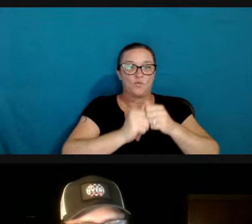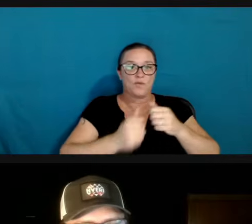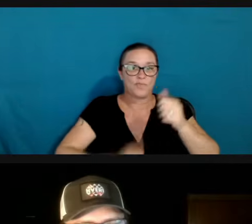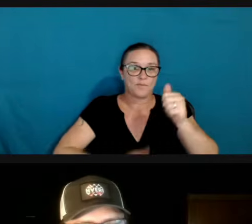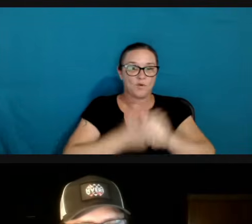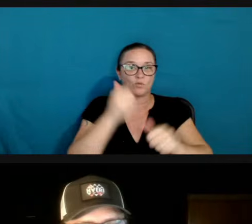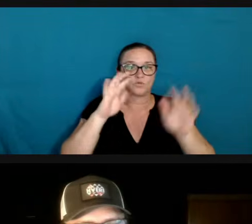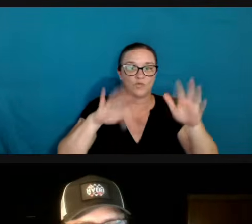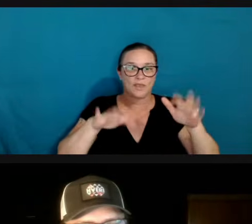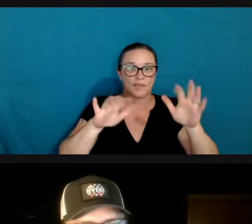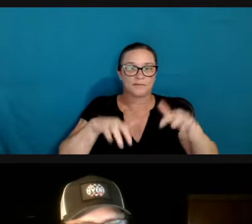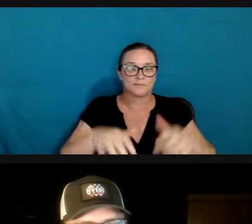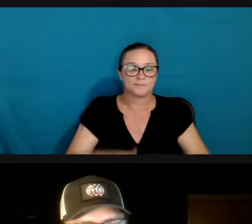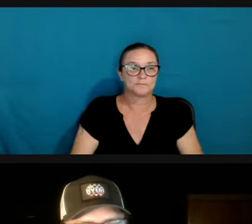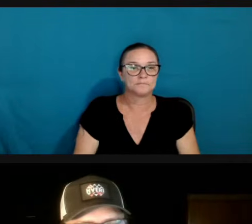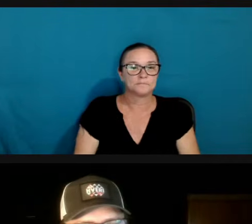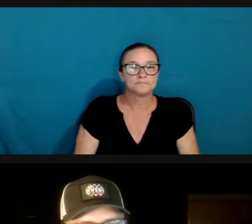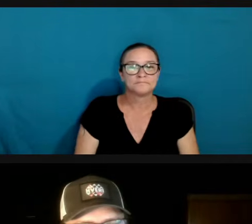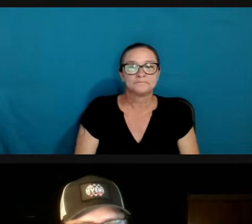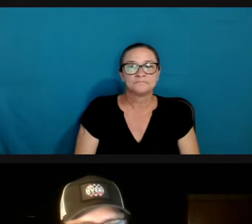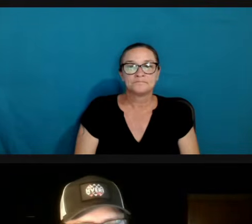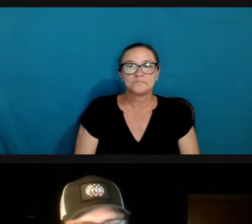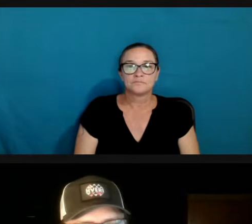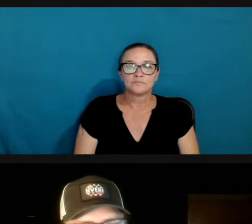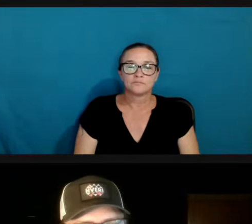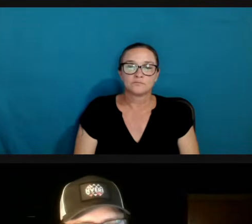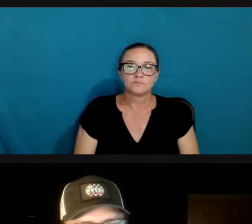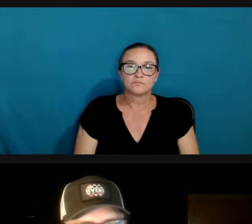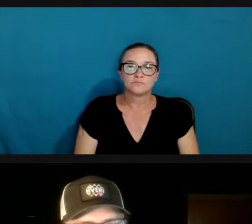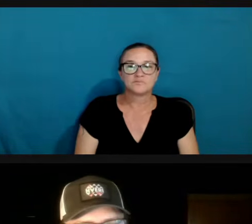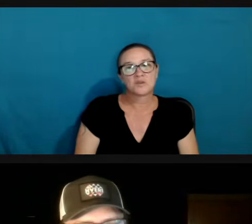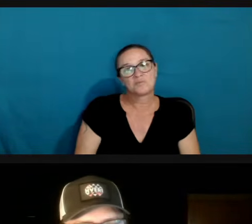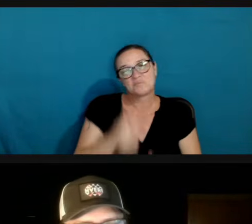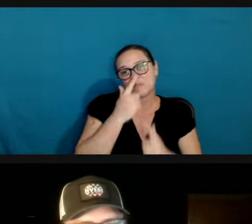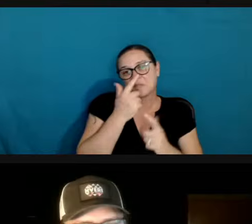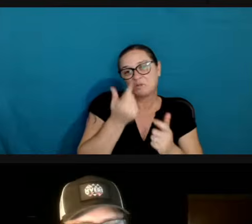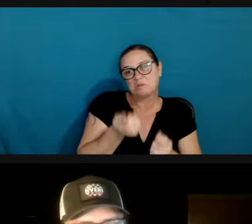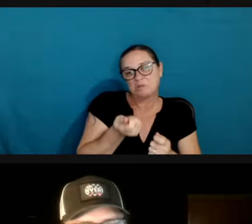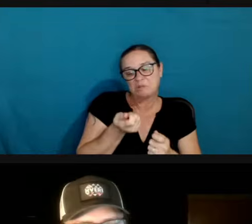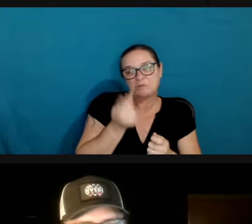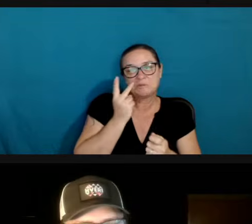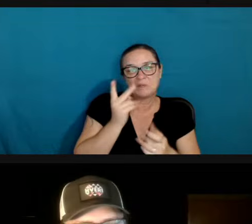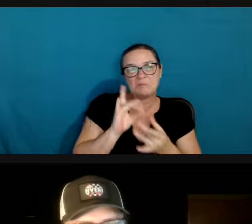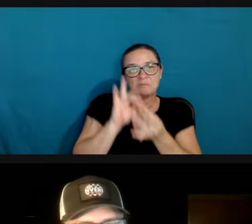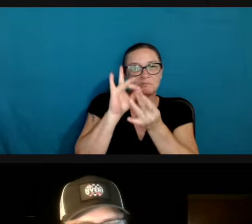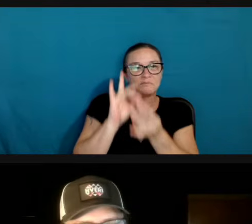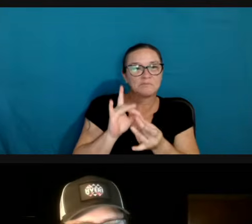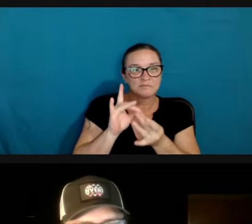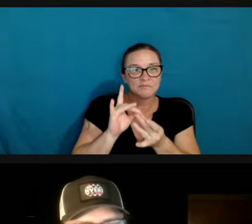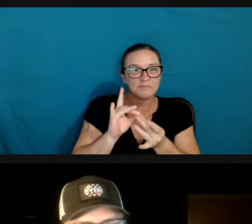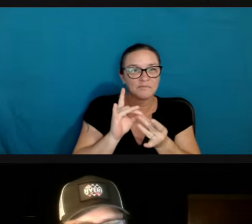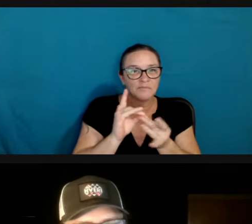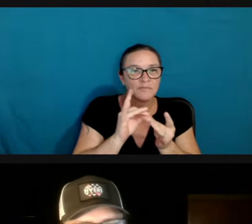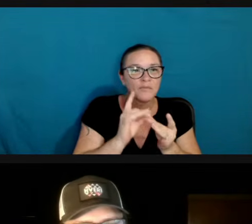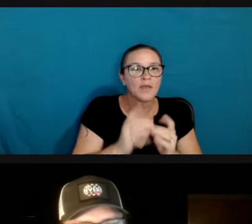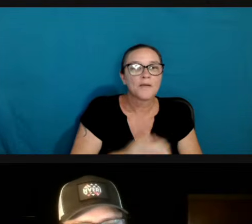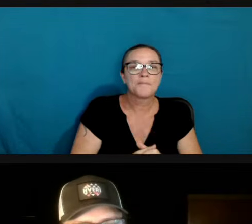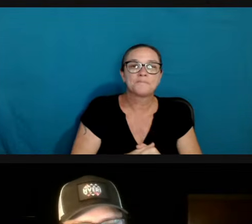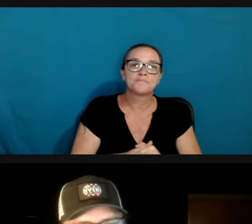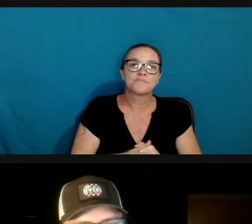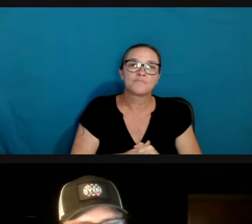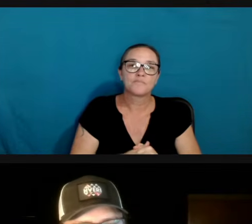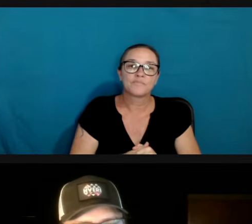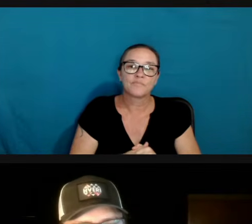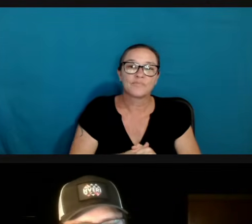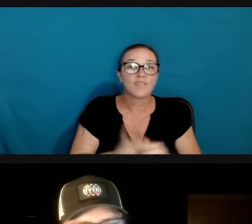rainfall impact on the tilt meter too. So that is a curiosity that's interesting. But it seems like we've just picked back up where